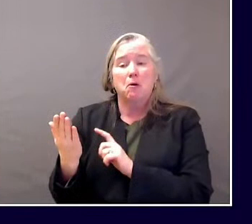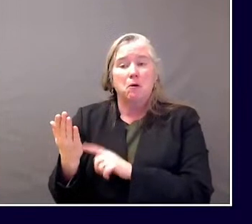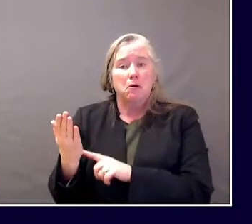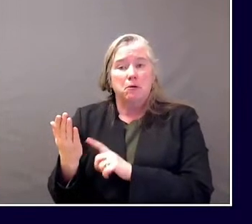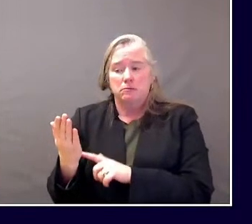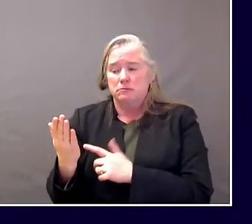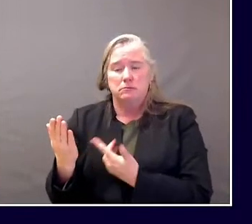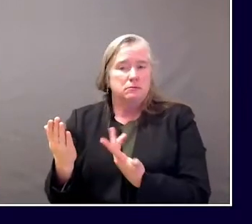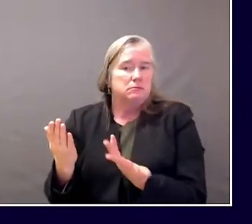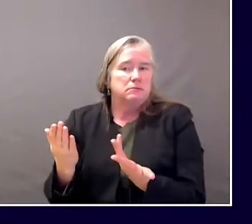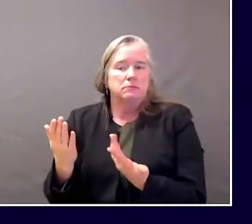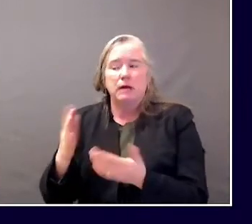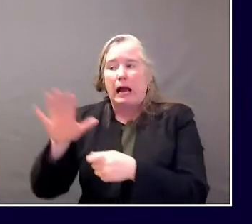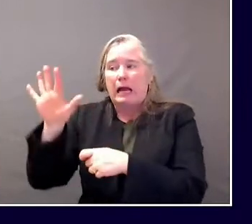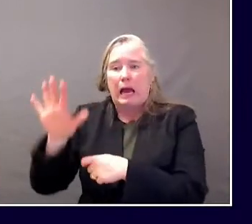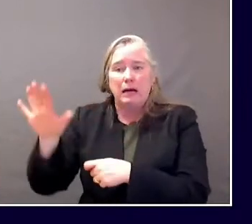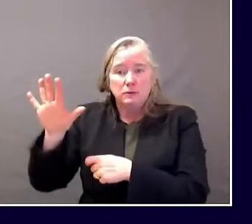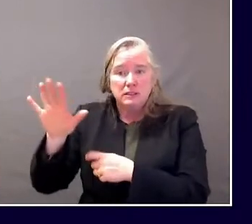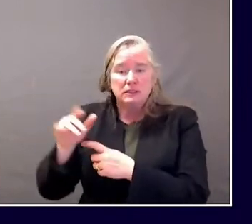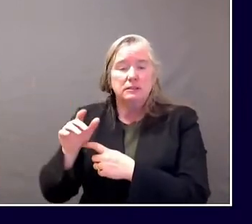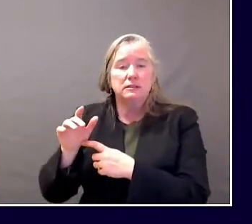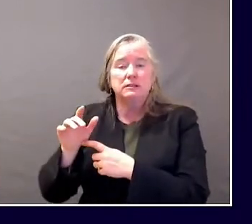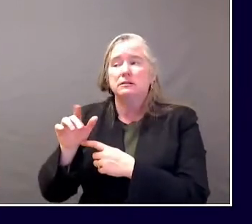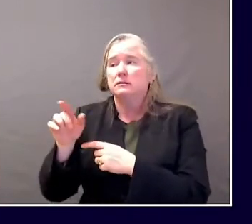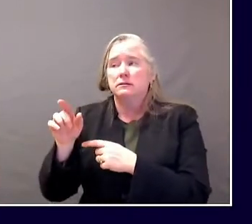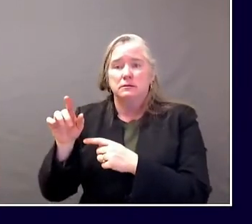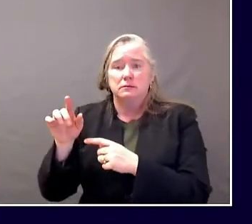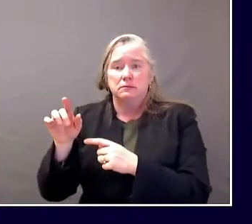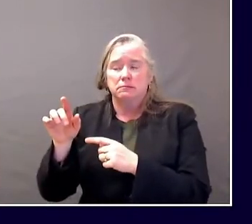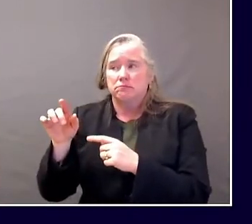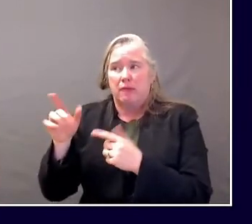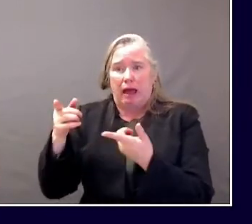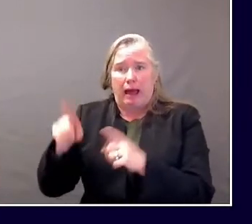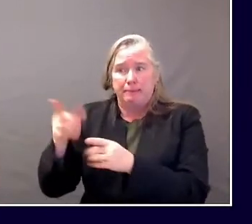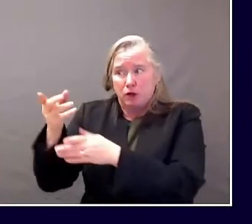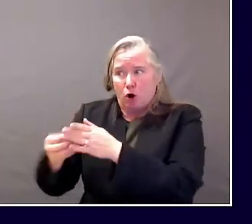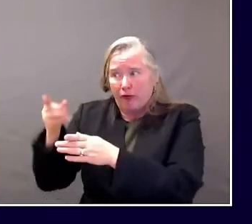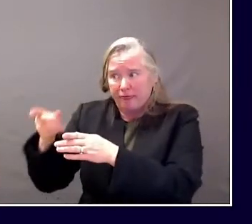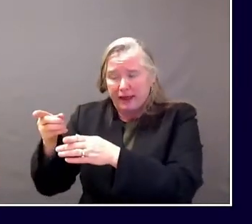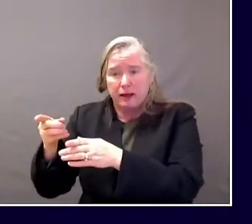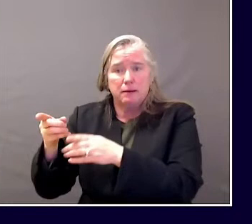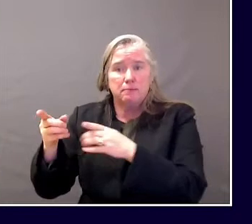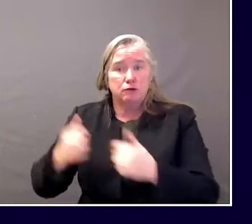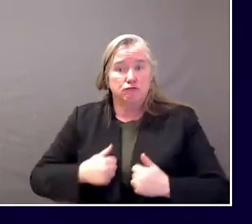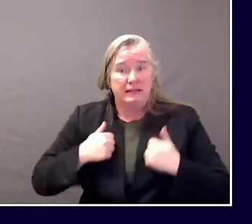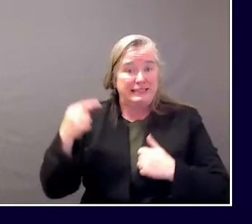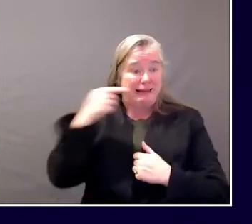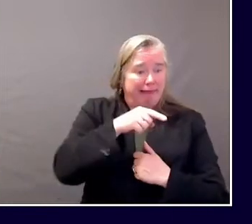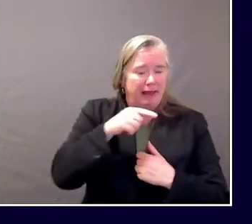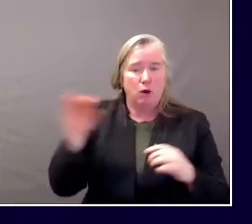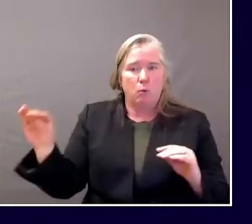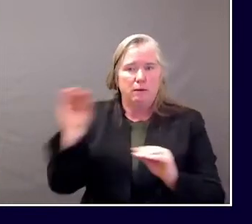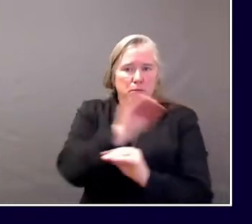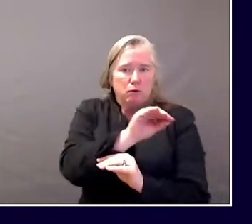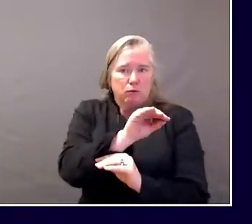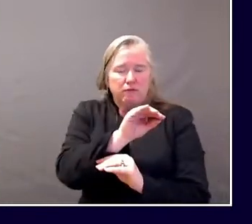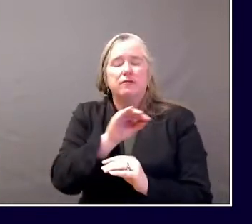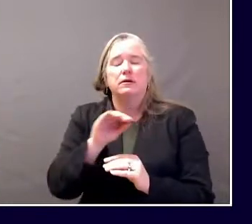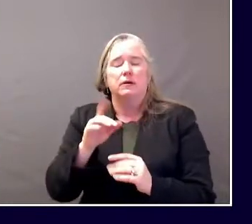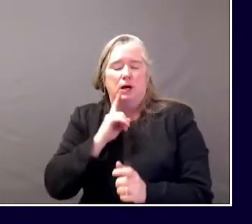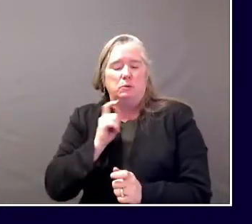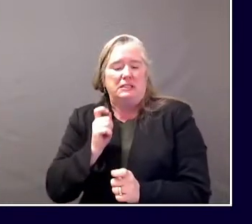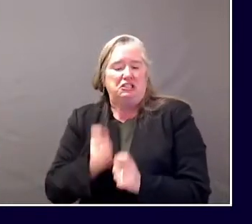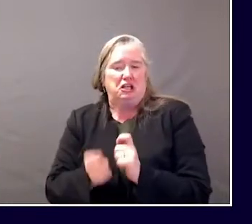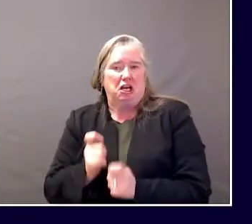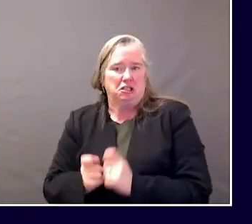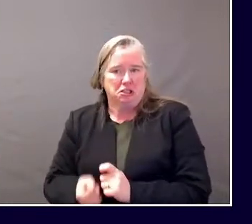category in whatever county happened to be a resident, we will categorize it as such. At this time, Steve, the supposition that you noted is